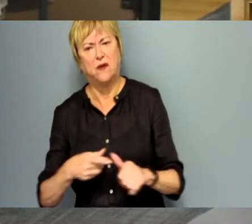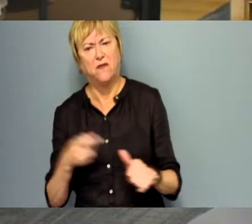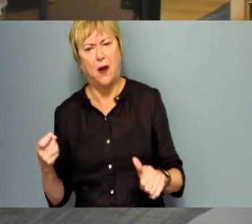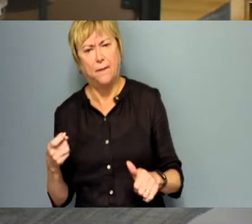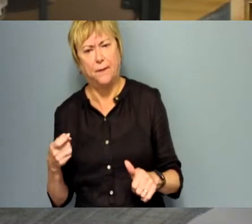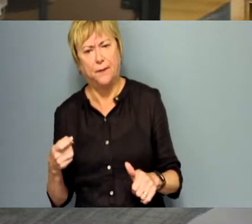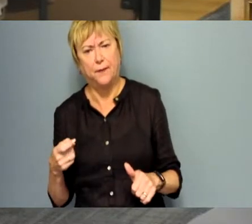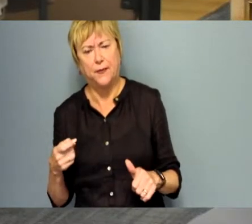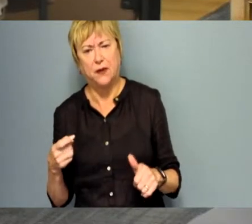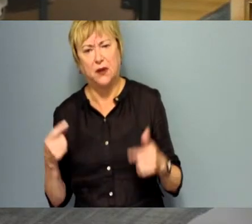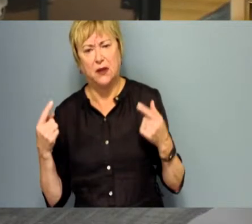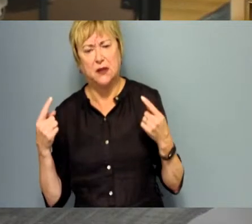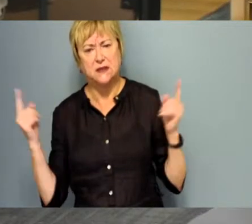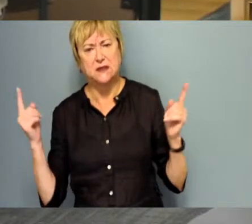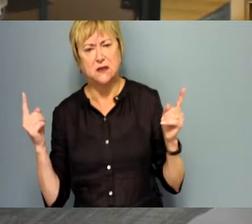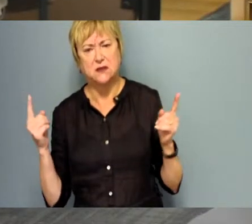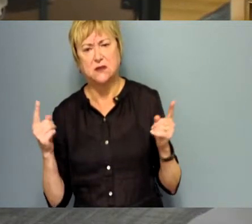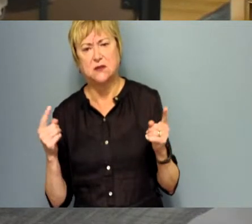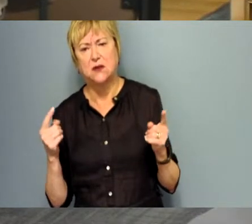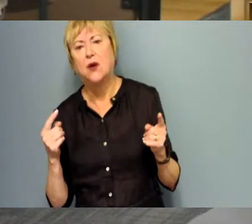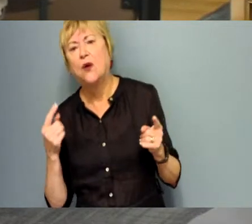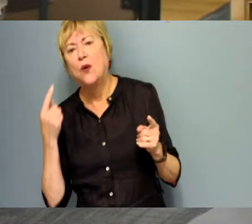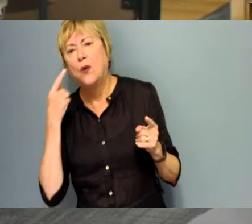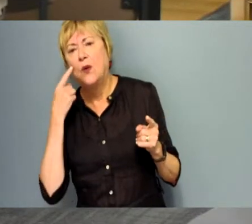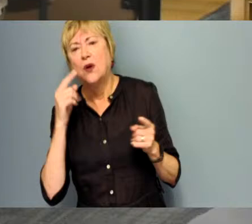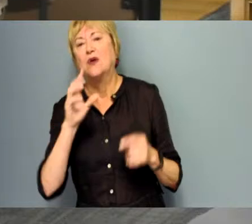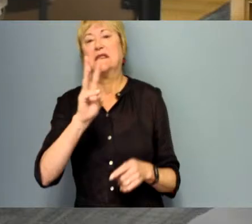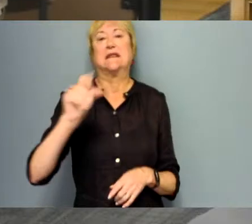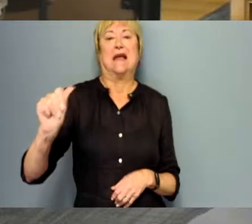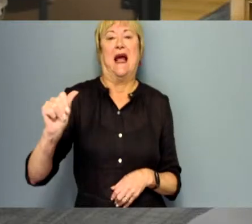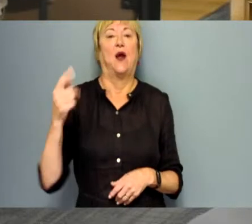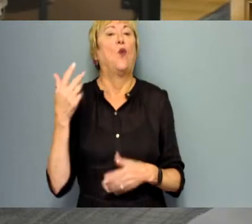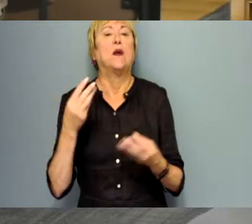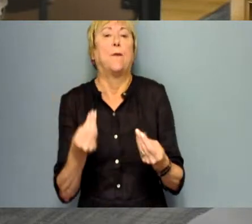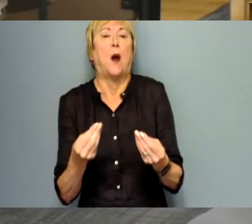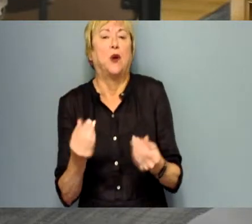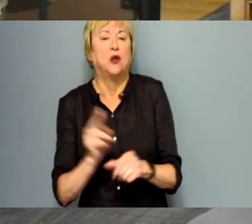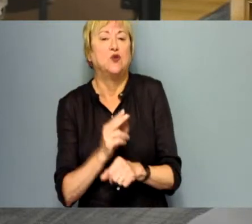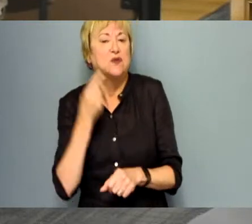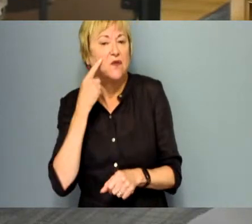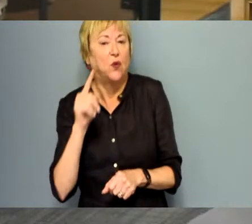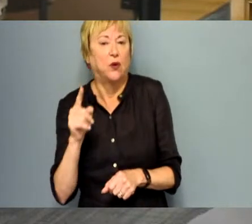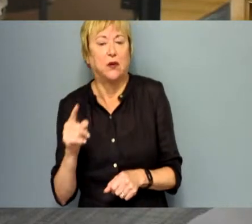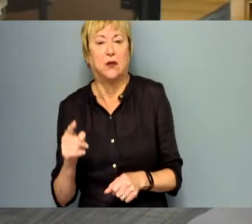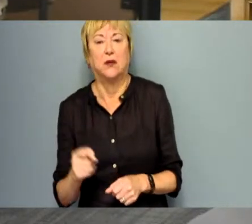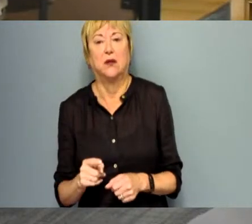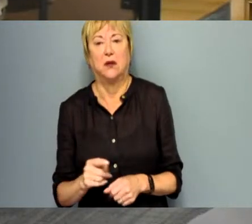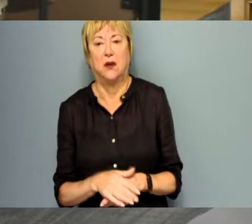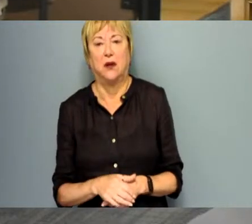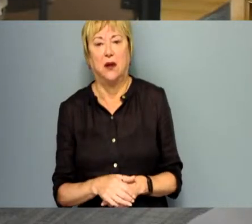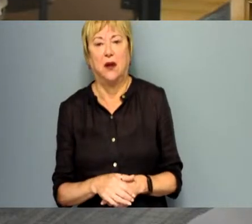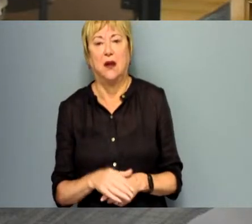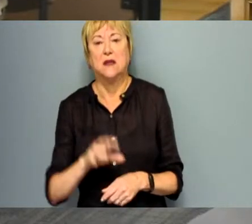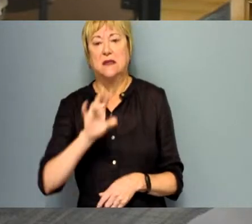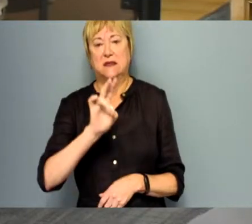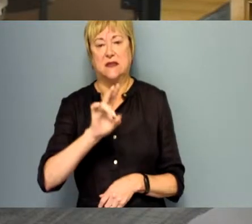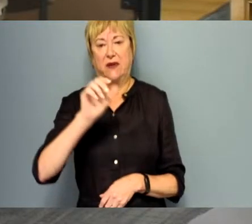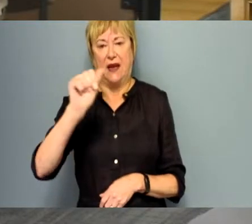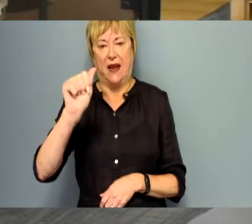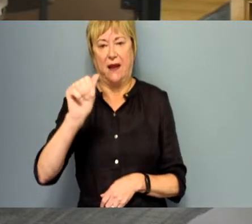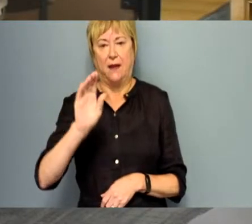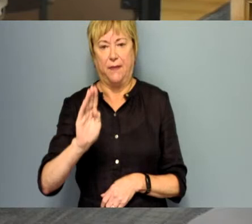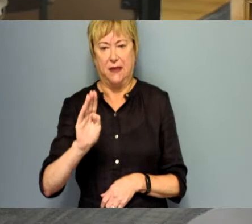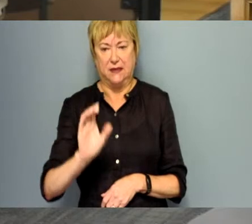6F, what is this property being used for? Why are the dates from last year and no amount? 7A through